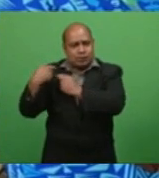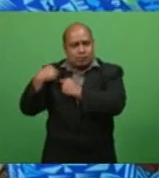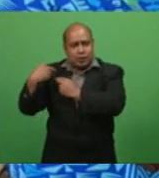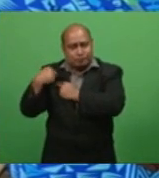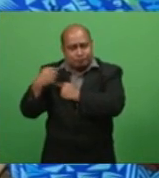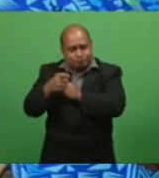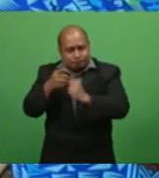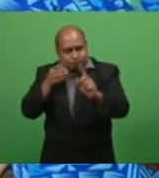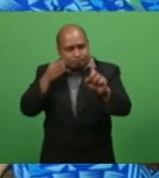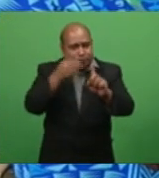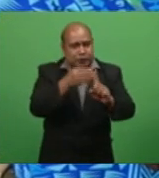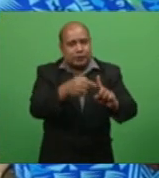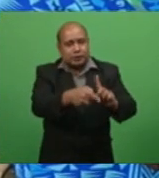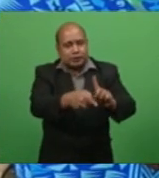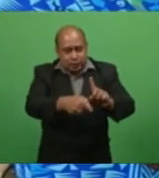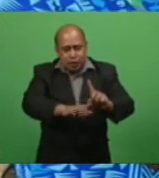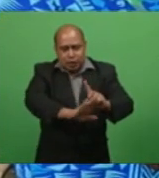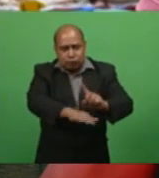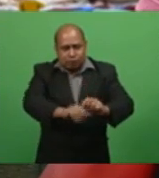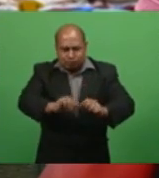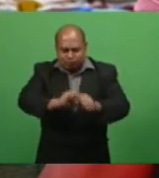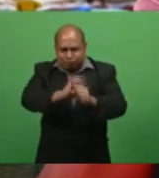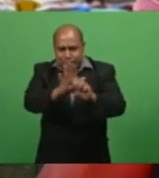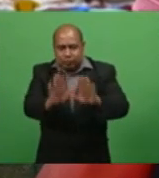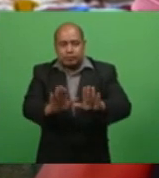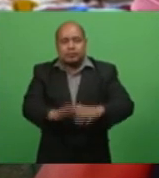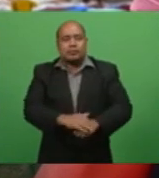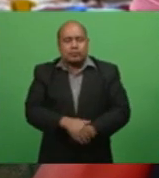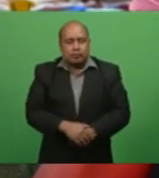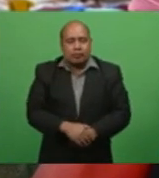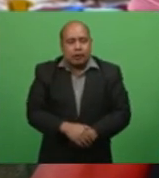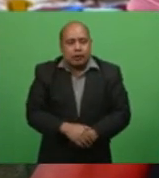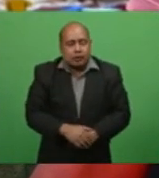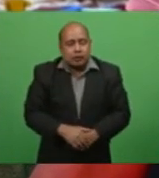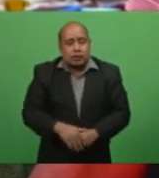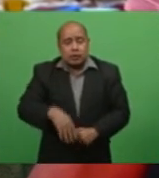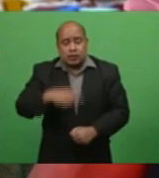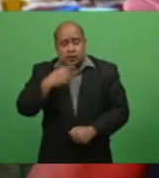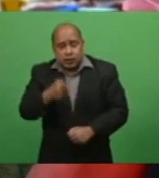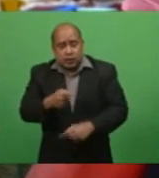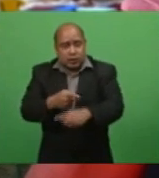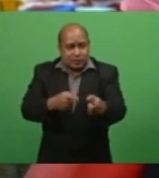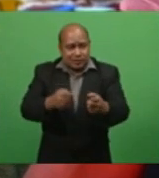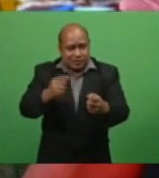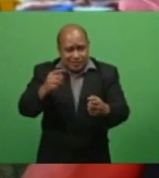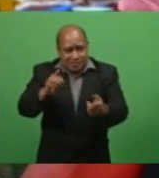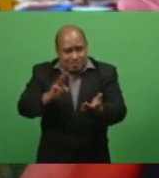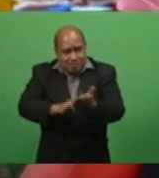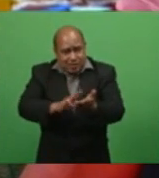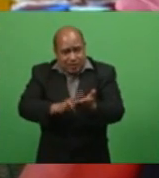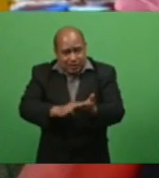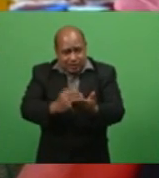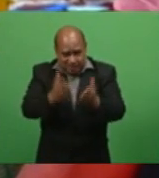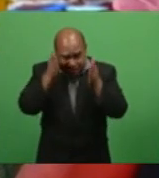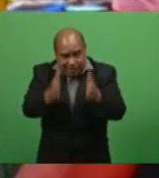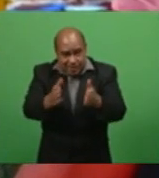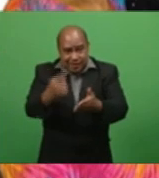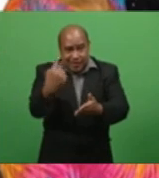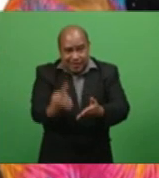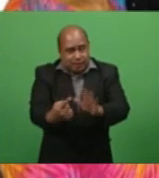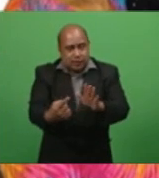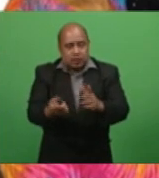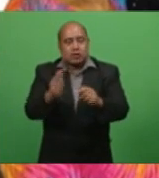COVID-19. Vuniwanga says these mothers are not protecting only their families and loved ones, but also fellow